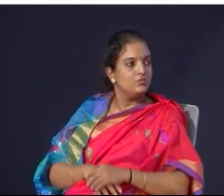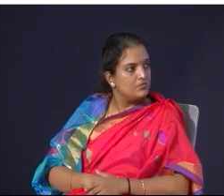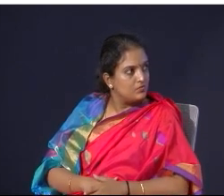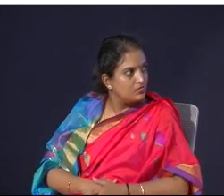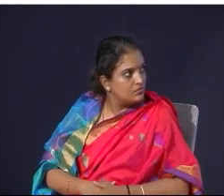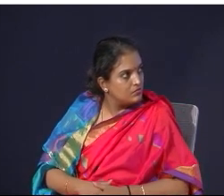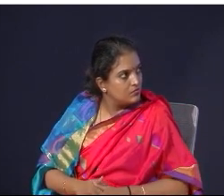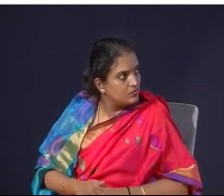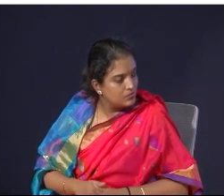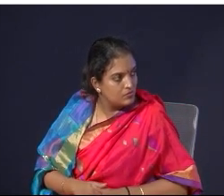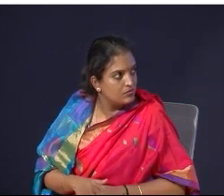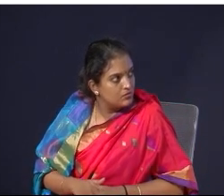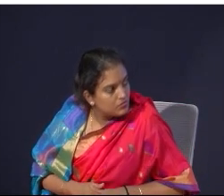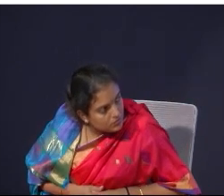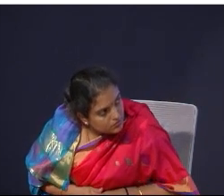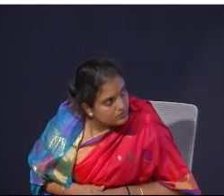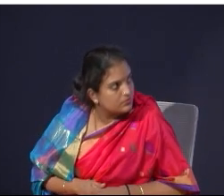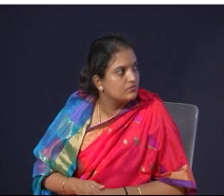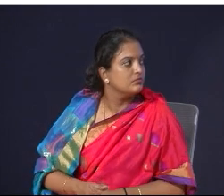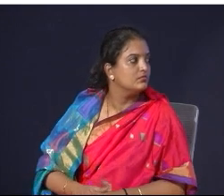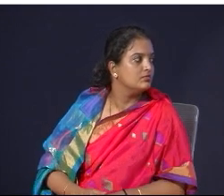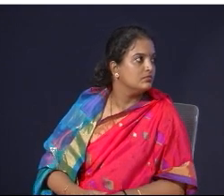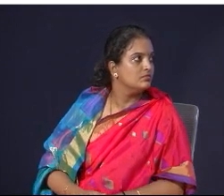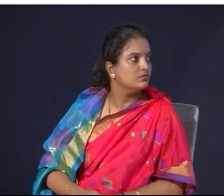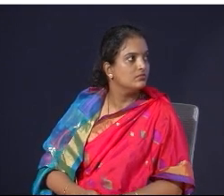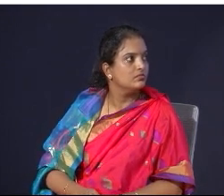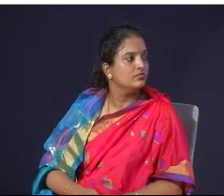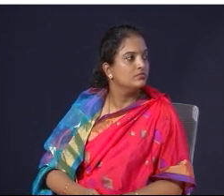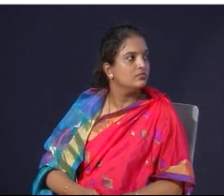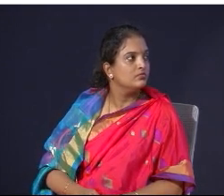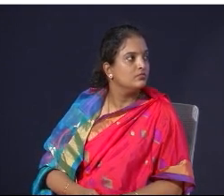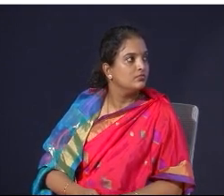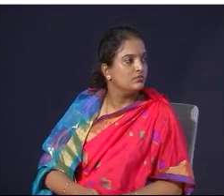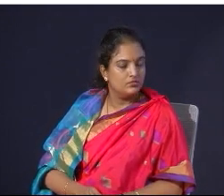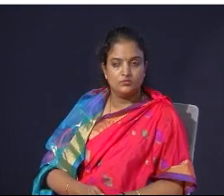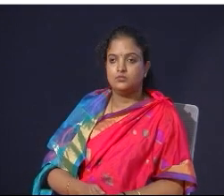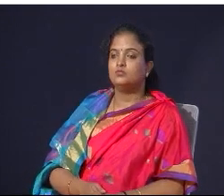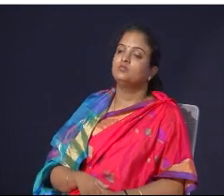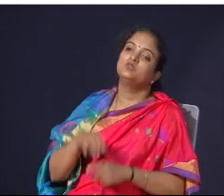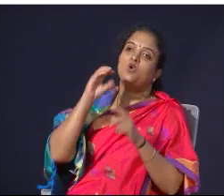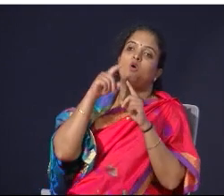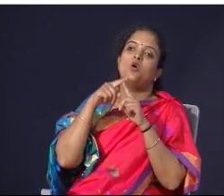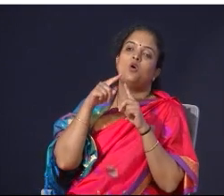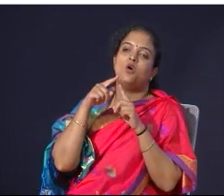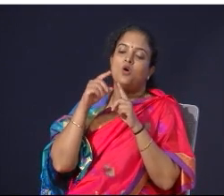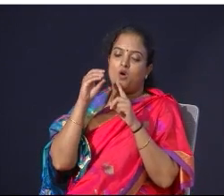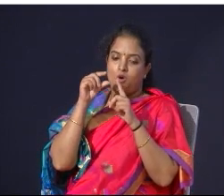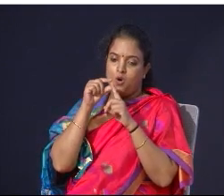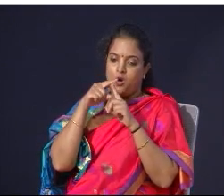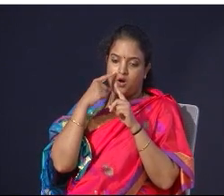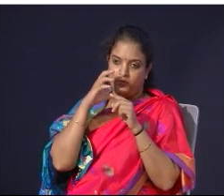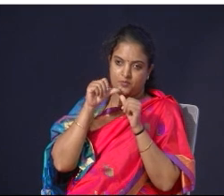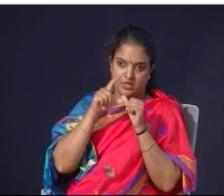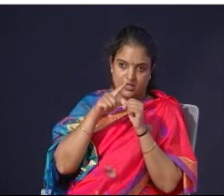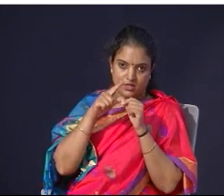So those are environmental modifications that we can do. Use of optical and non-optical devices. There are a range of optical